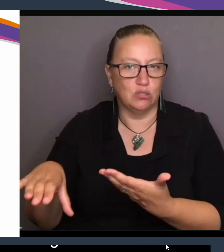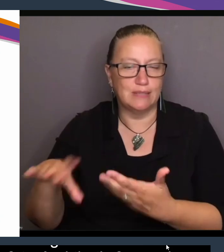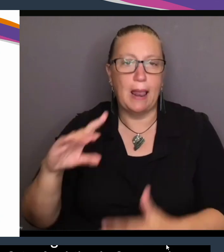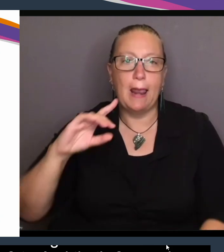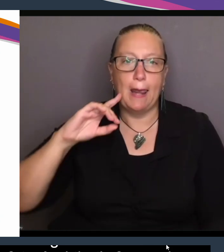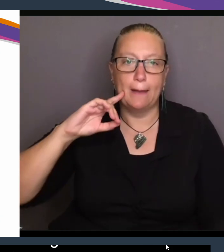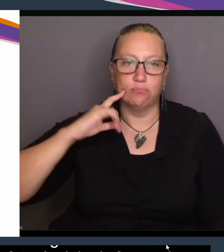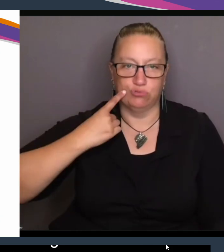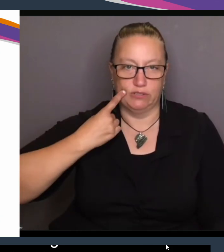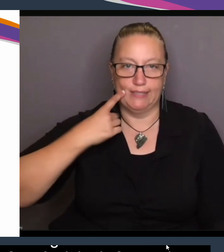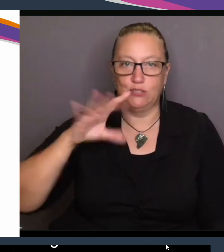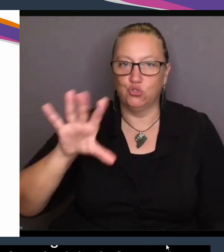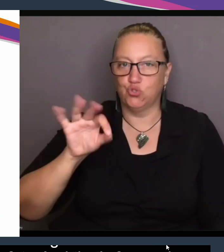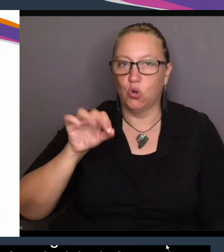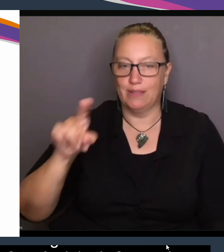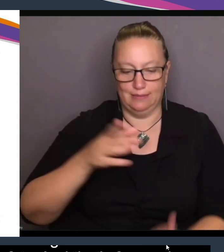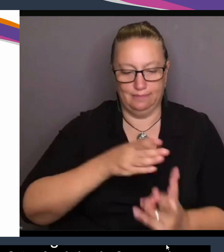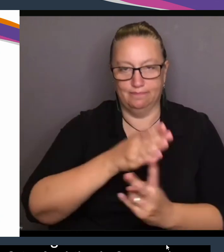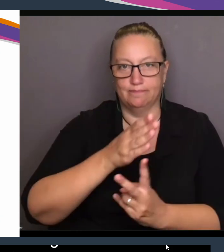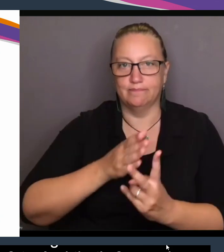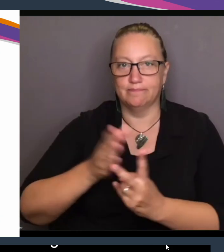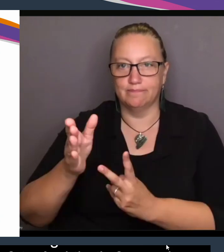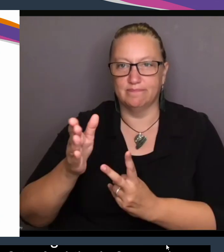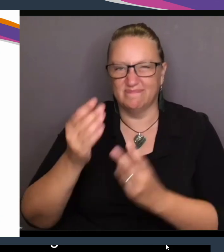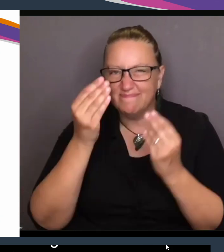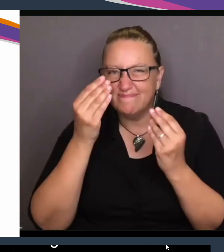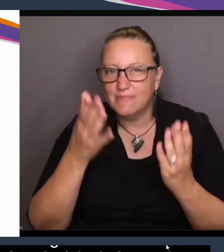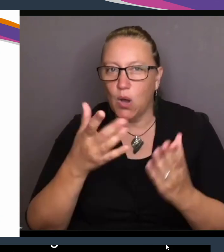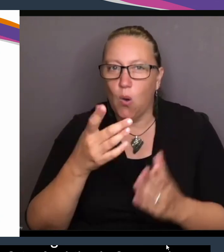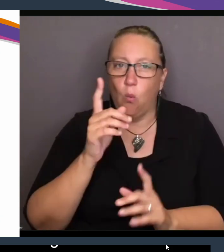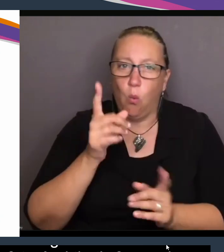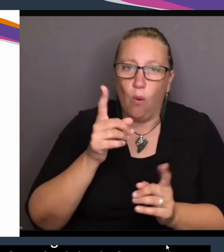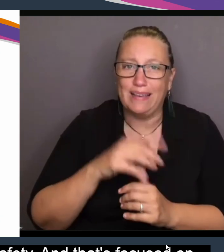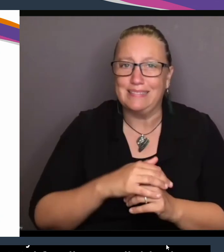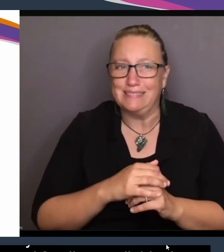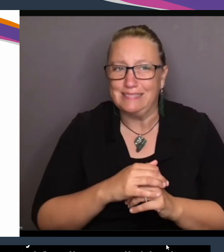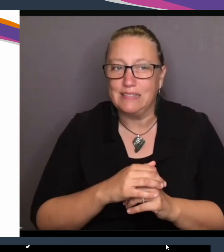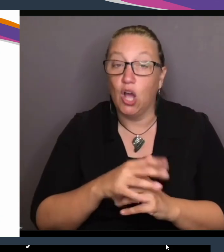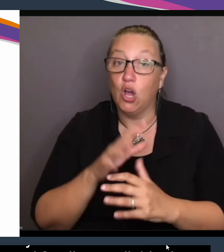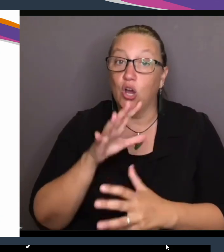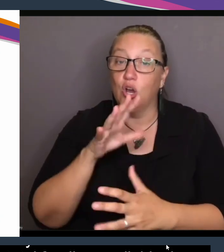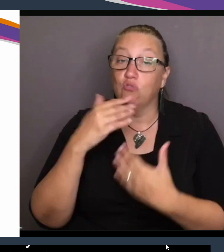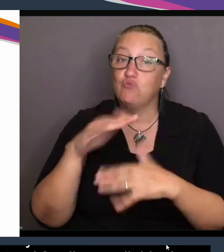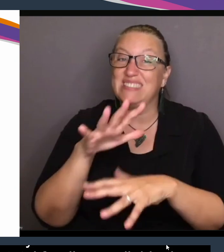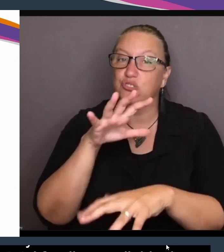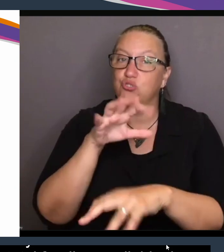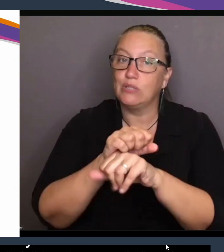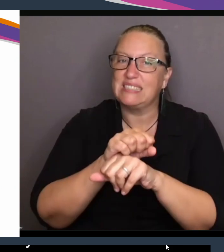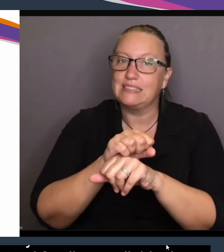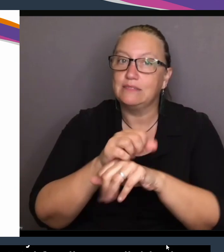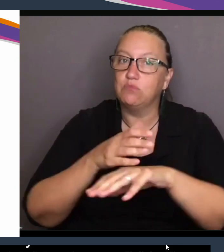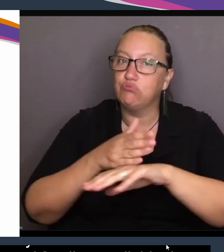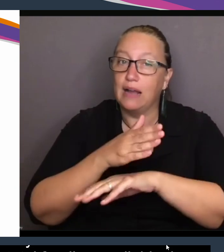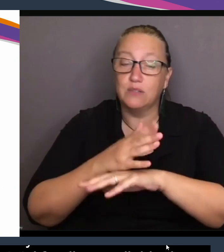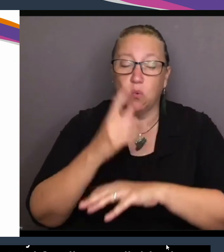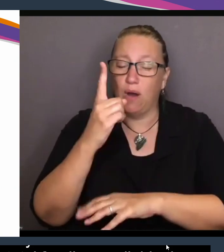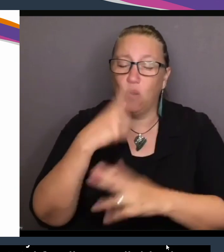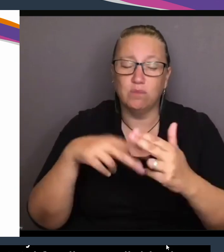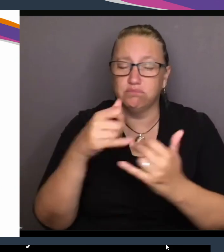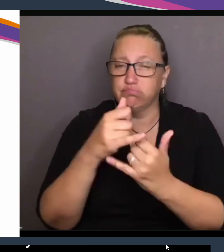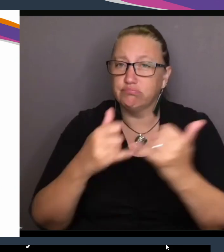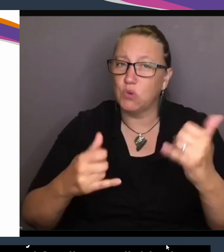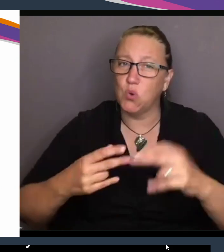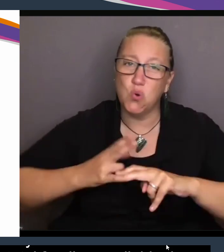restrictive practices, and a content note here, remain one of the most urgent systemic issues facing people